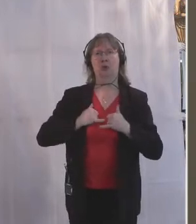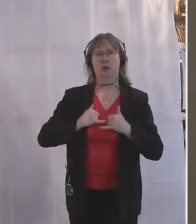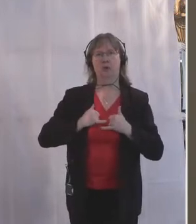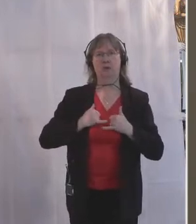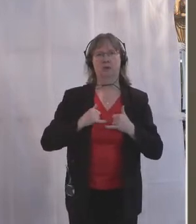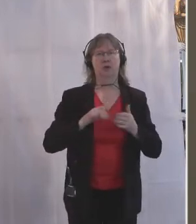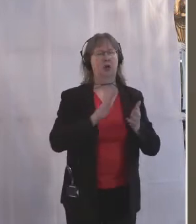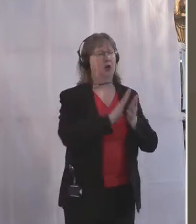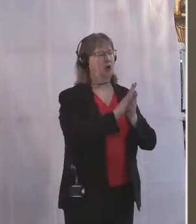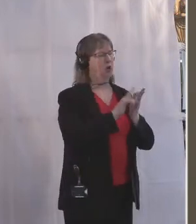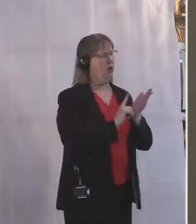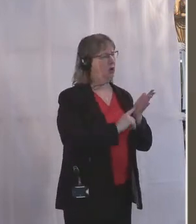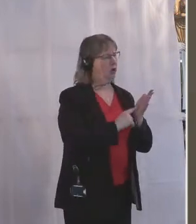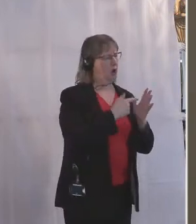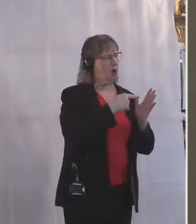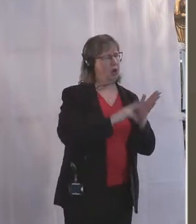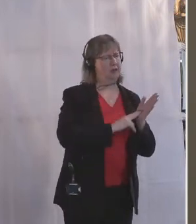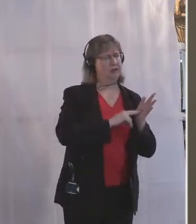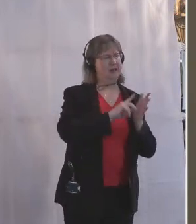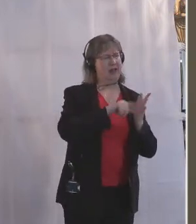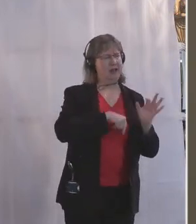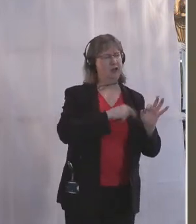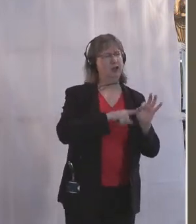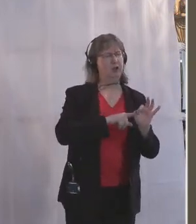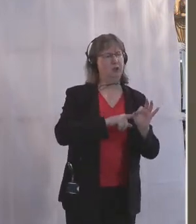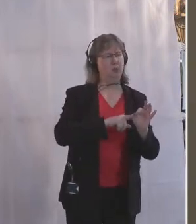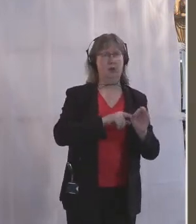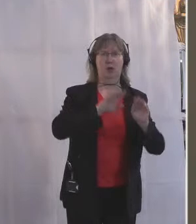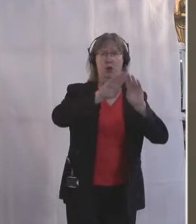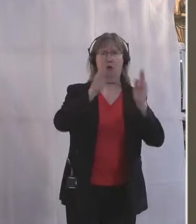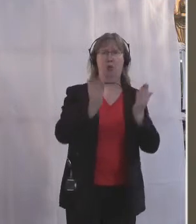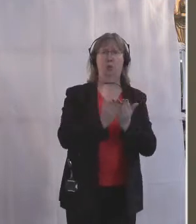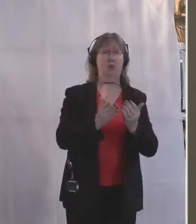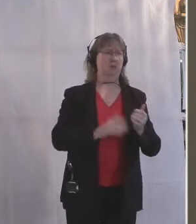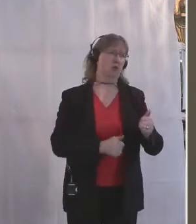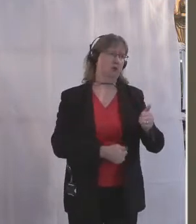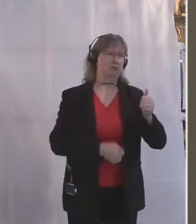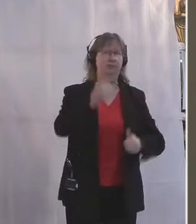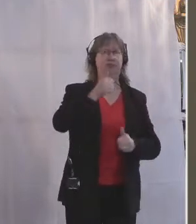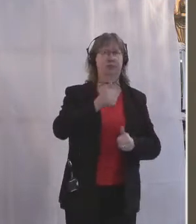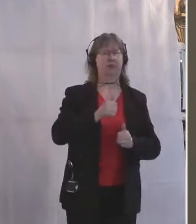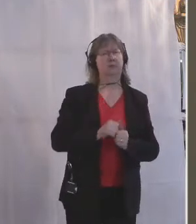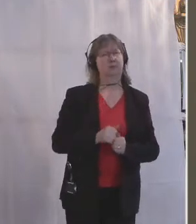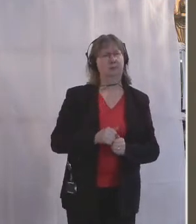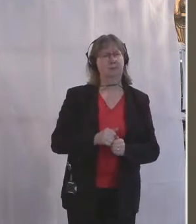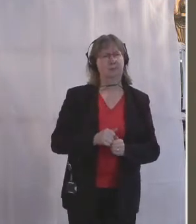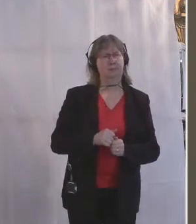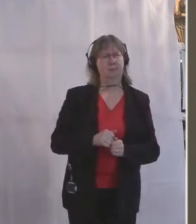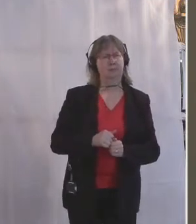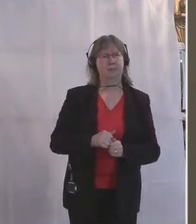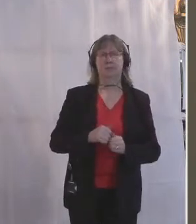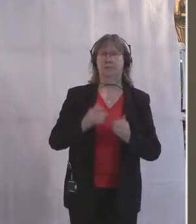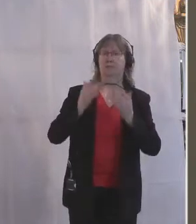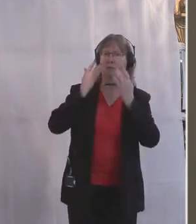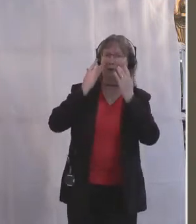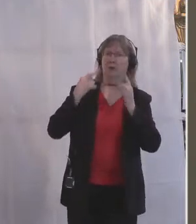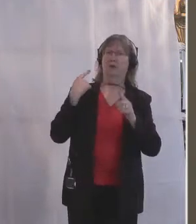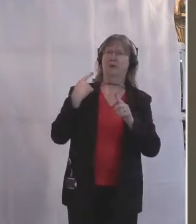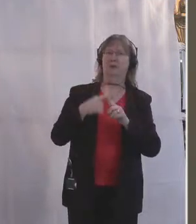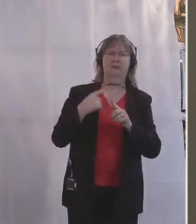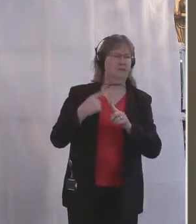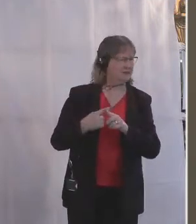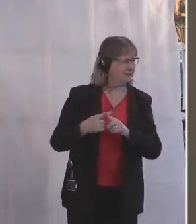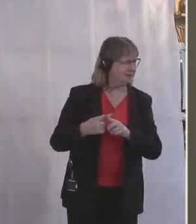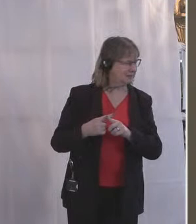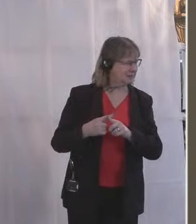Holland IQ, which is the world's most prestigious edtech platform that showcases the fastest growing edtech